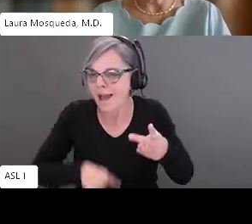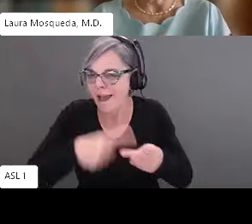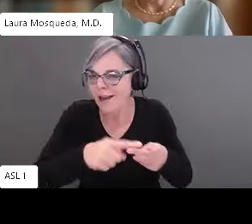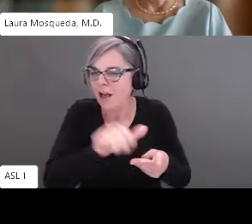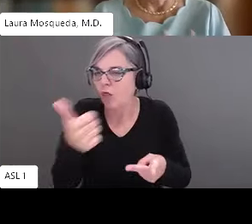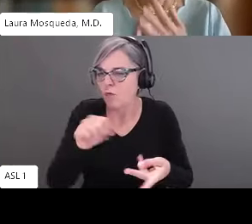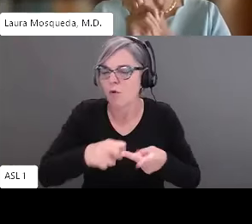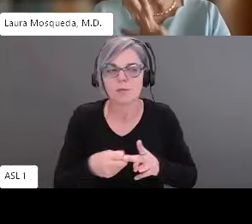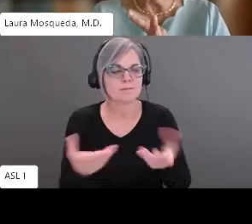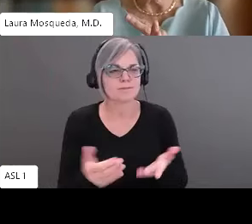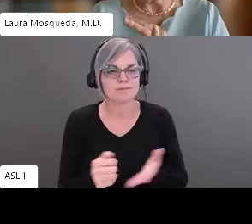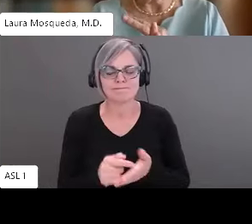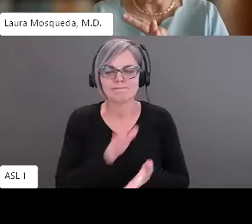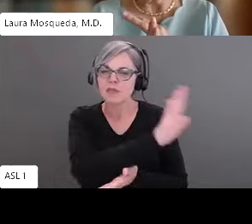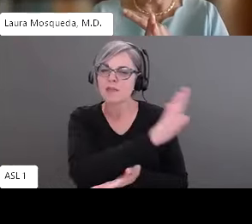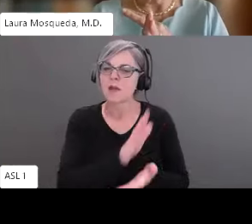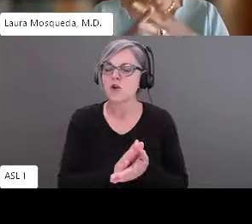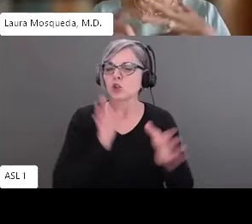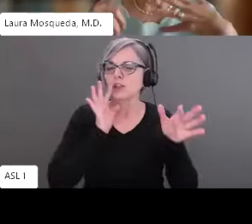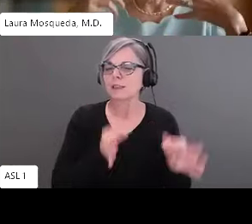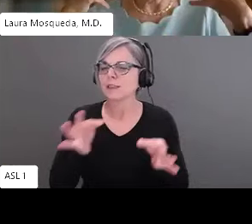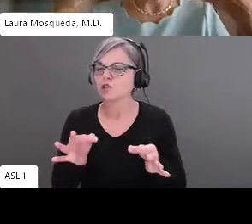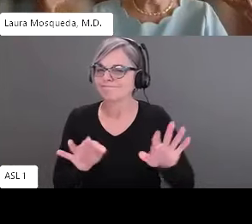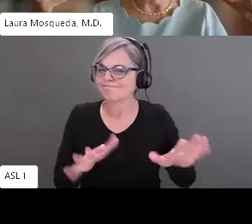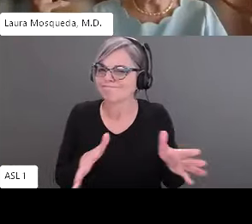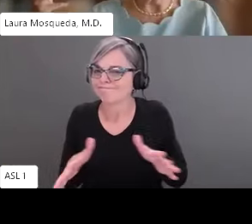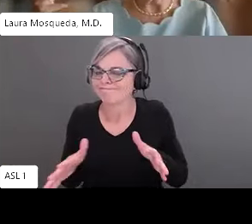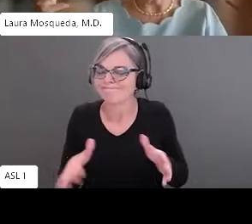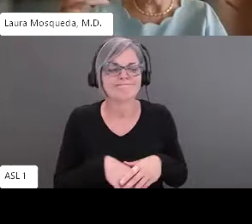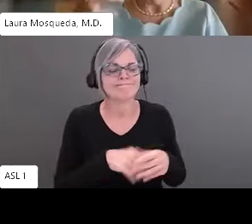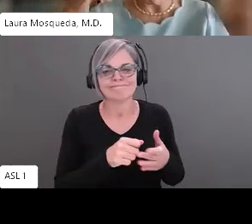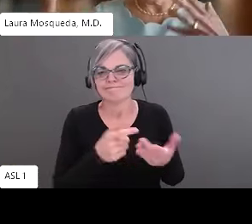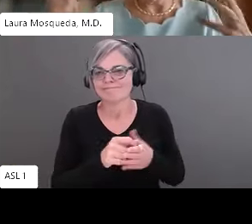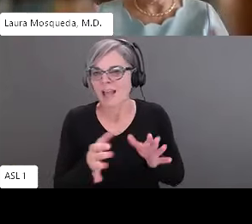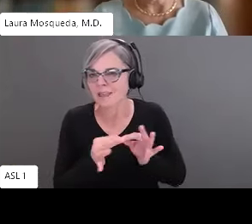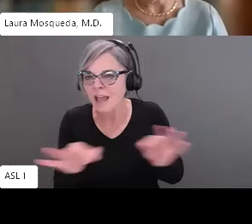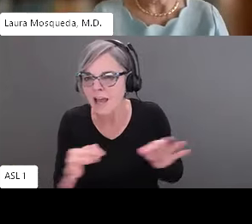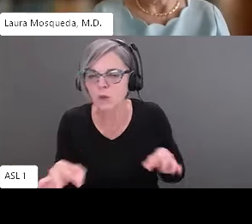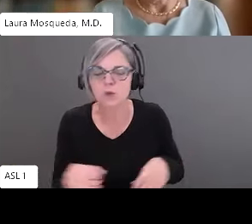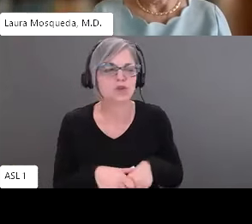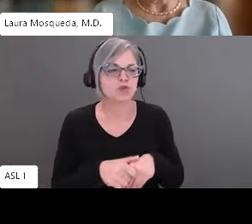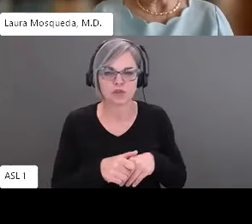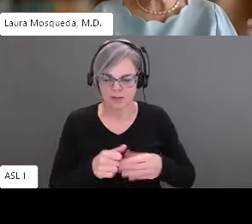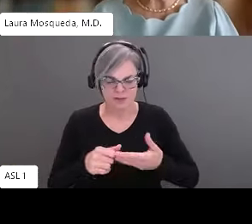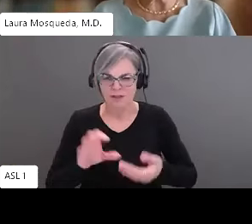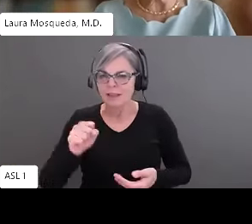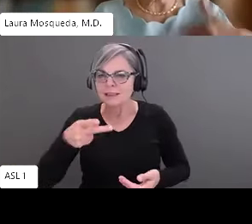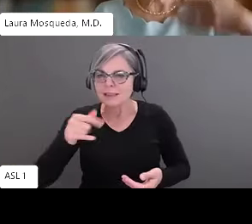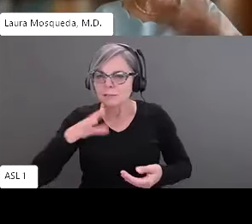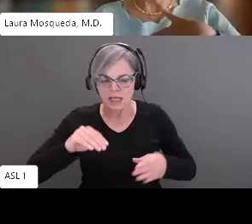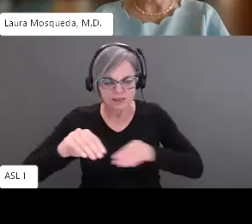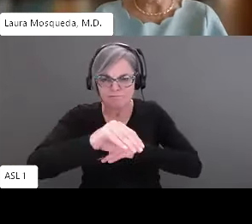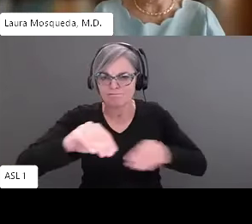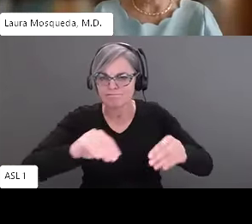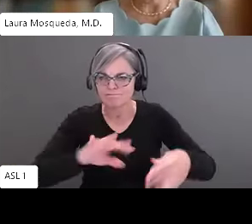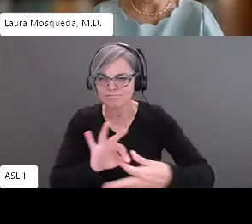language, spatial relations, mathematics, etc. And those things